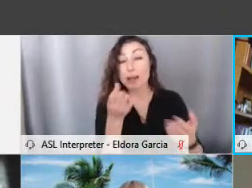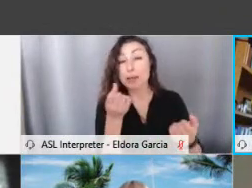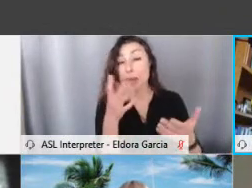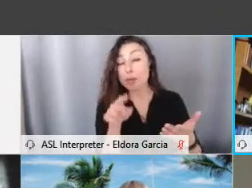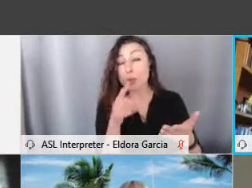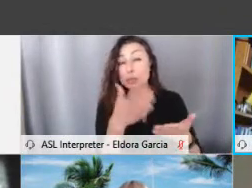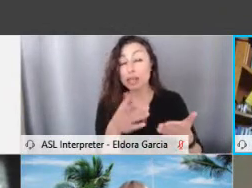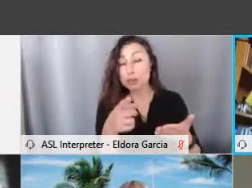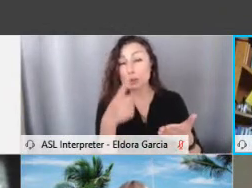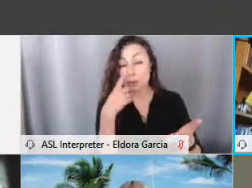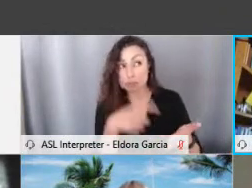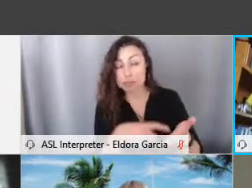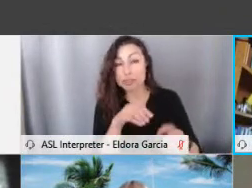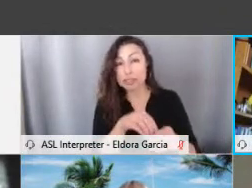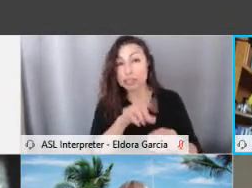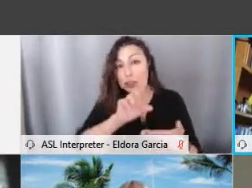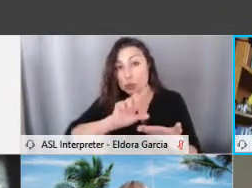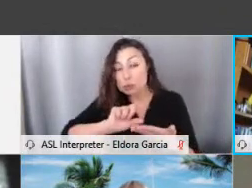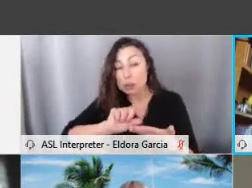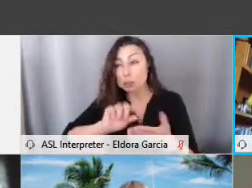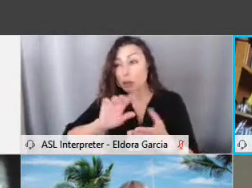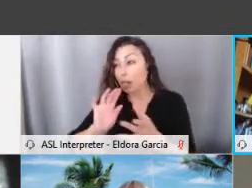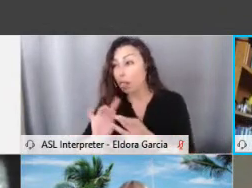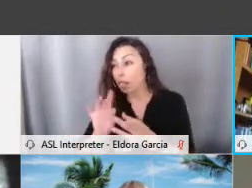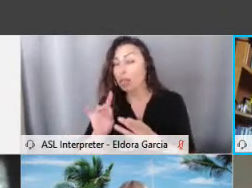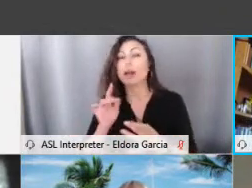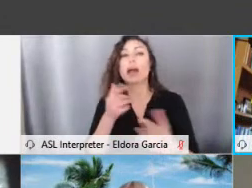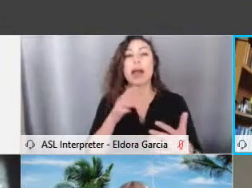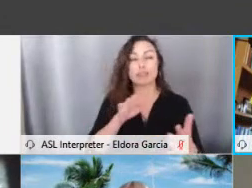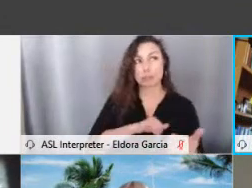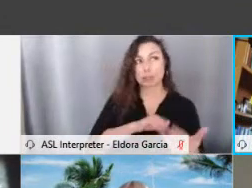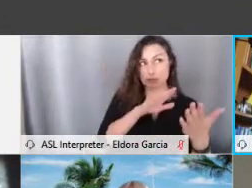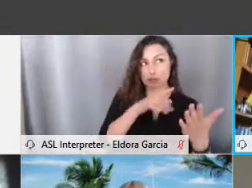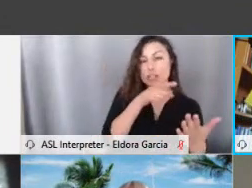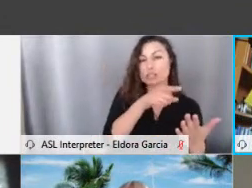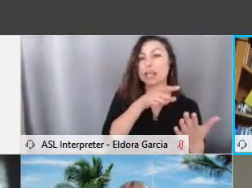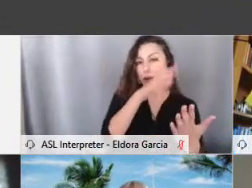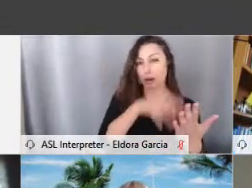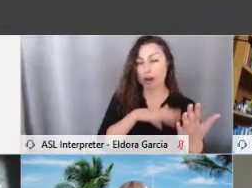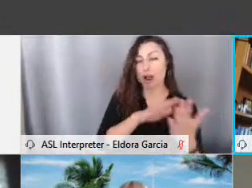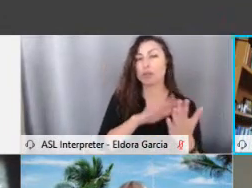you see in the newspaper have been addressed there and will continue to do so.